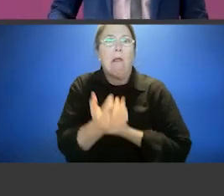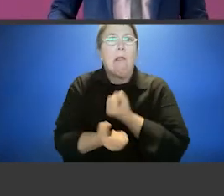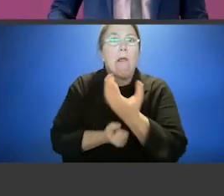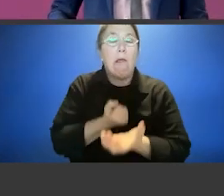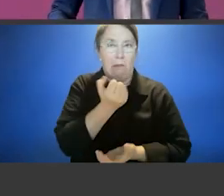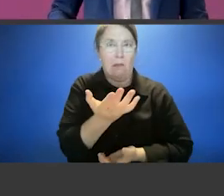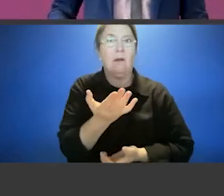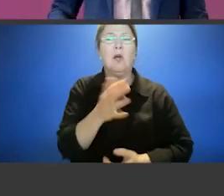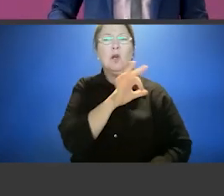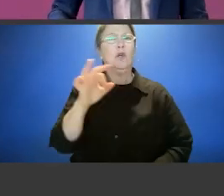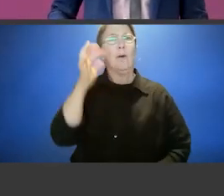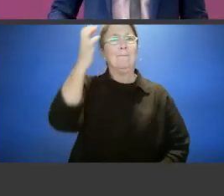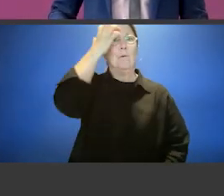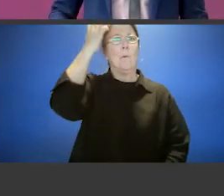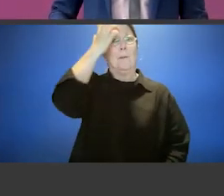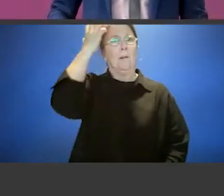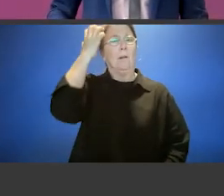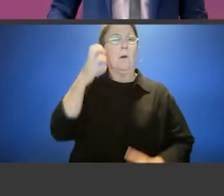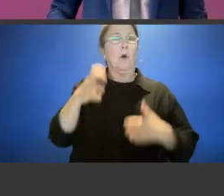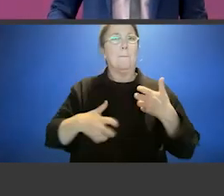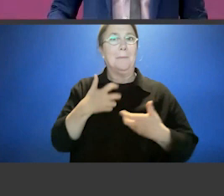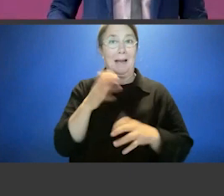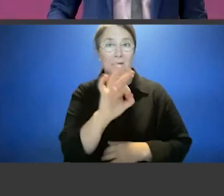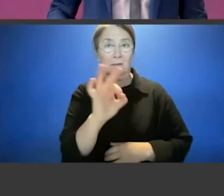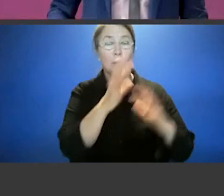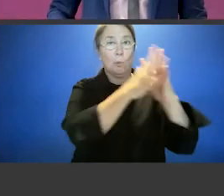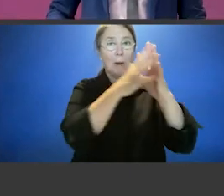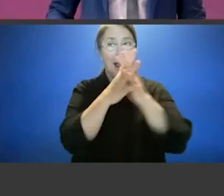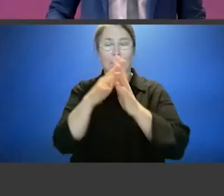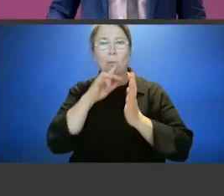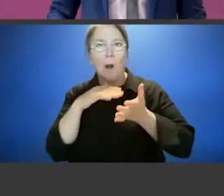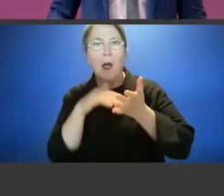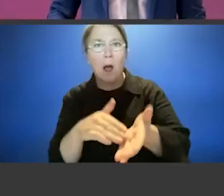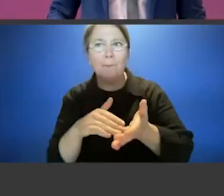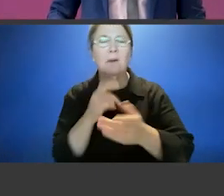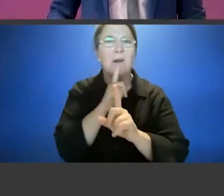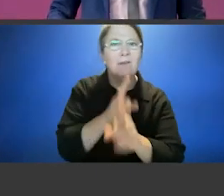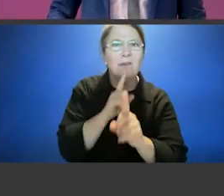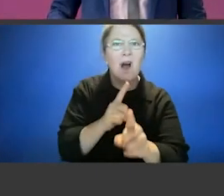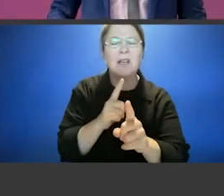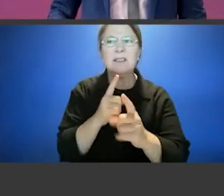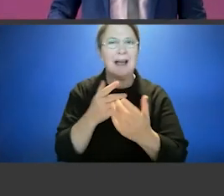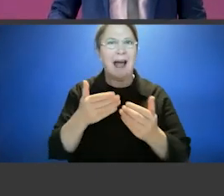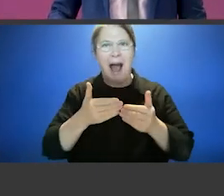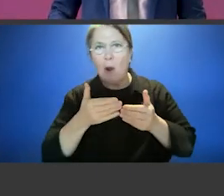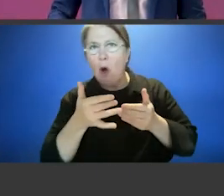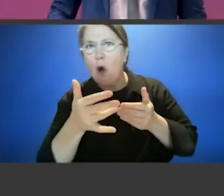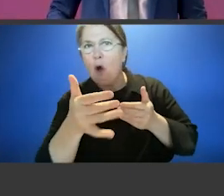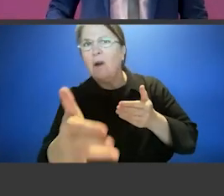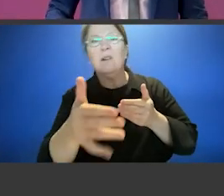website provides helpful advice on the process, things to consider, and how long it might take for you to submit your